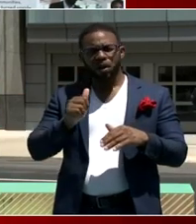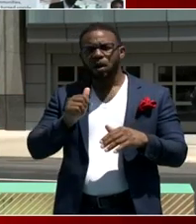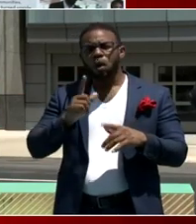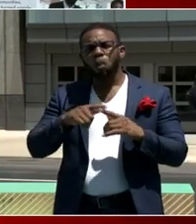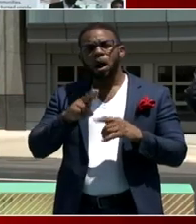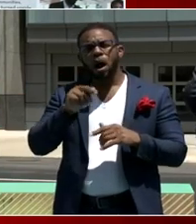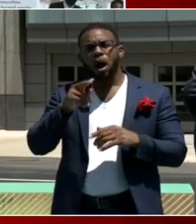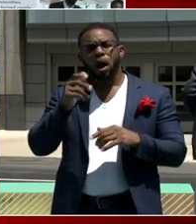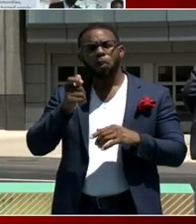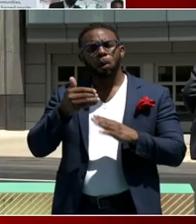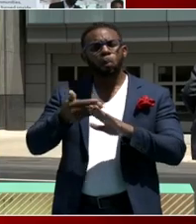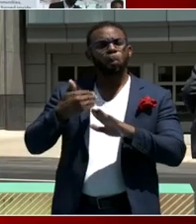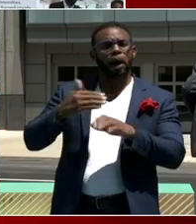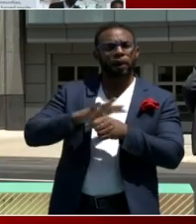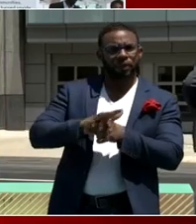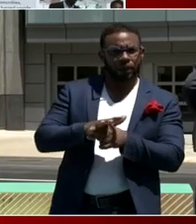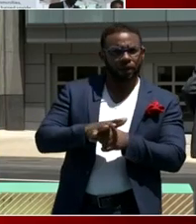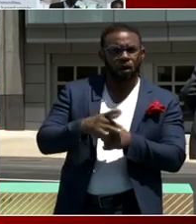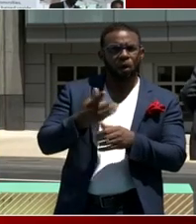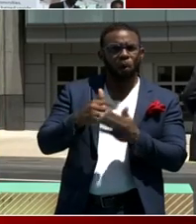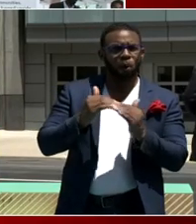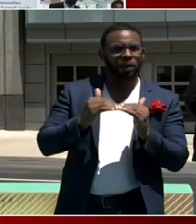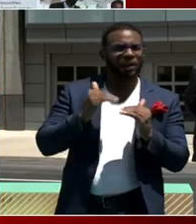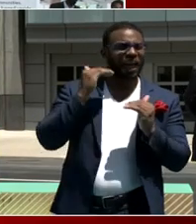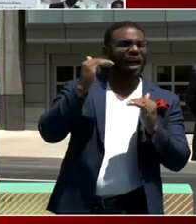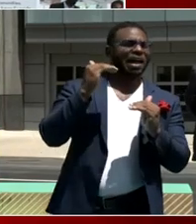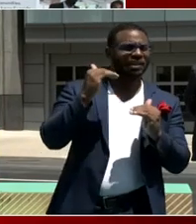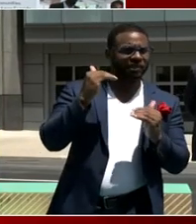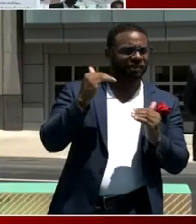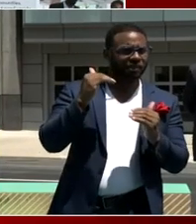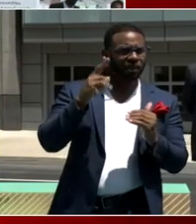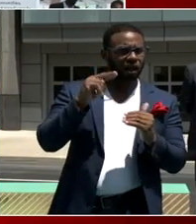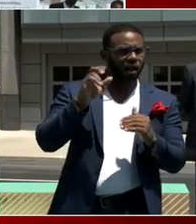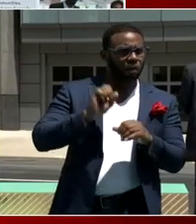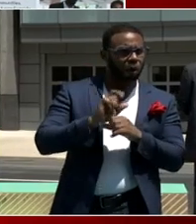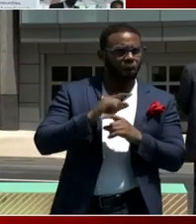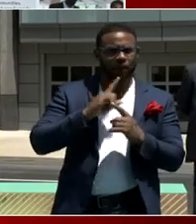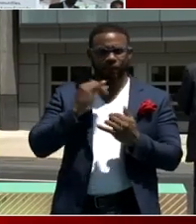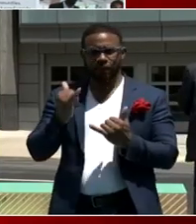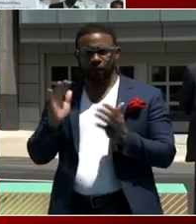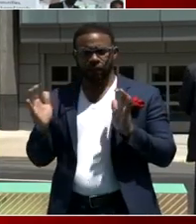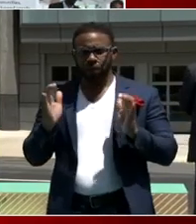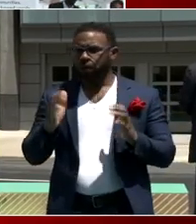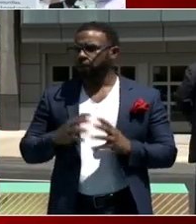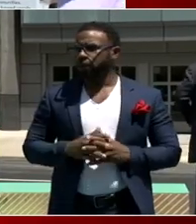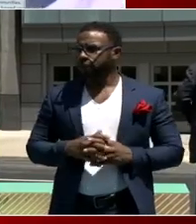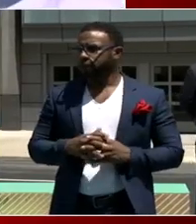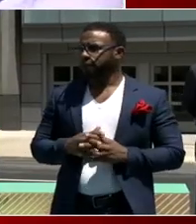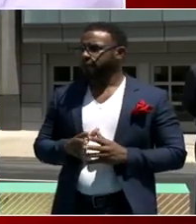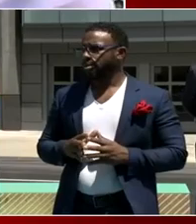was unemployment prior to the pandemic? What was the highest unemployment, and what is it today?